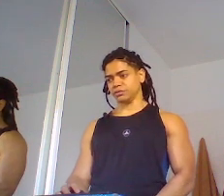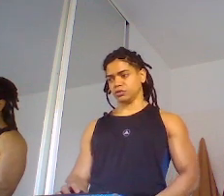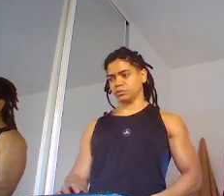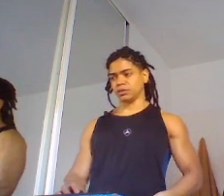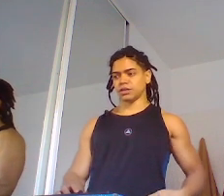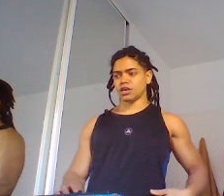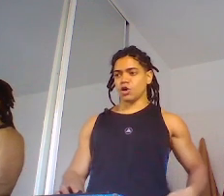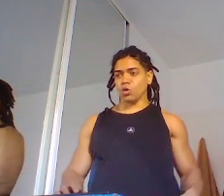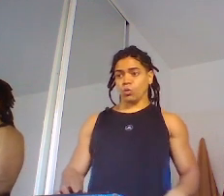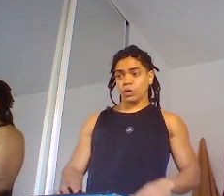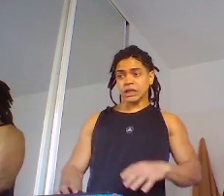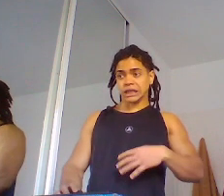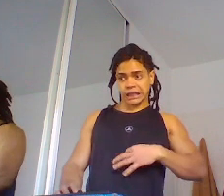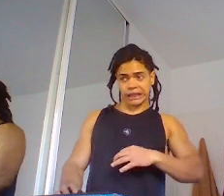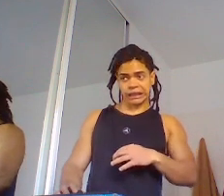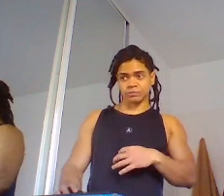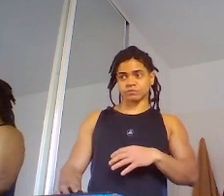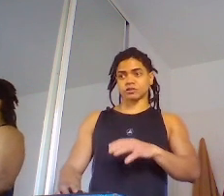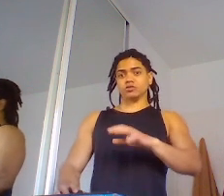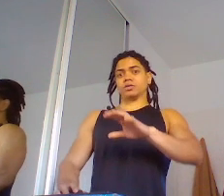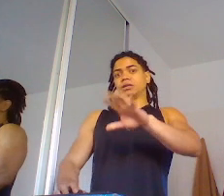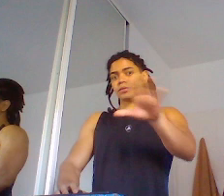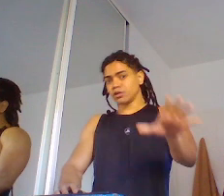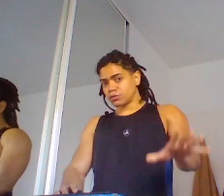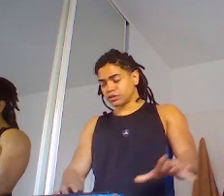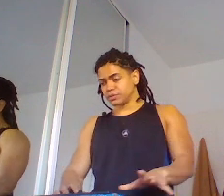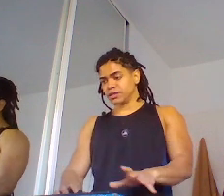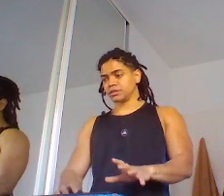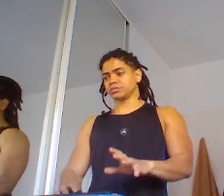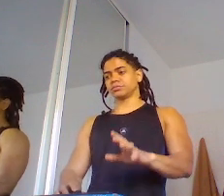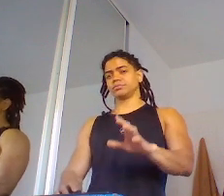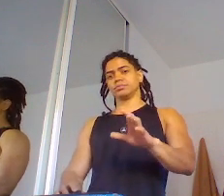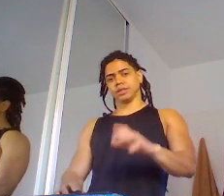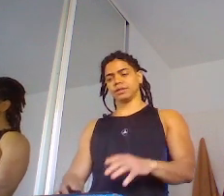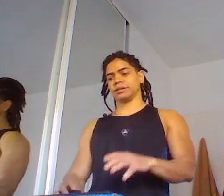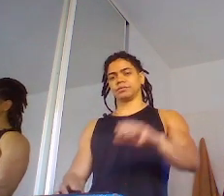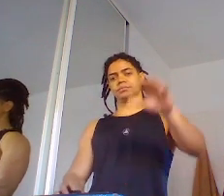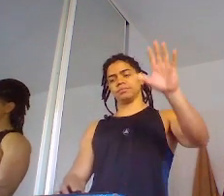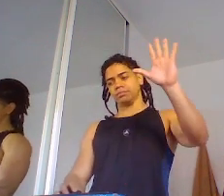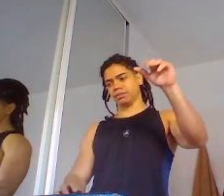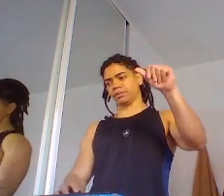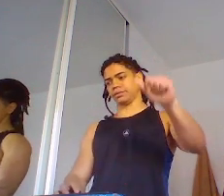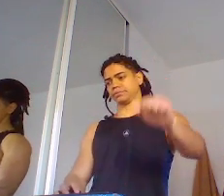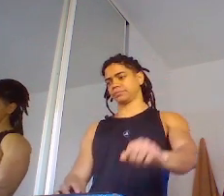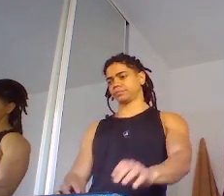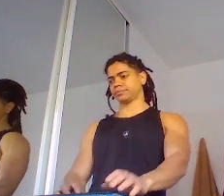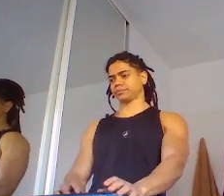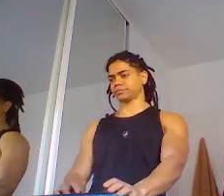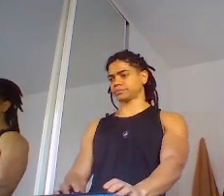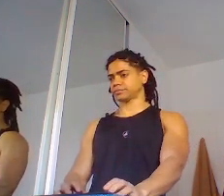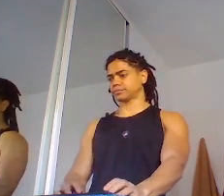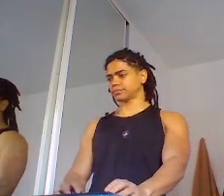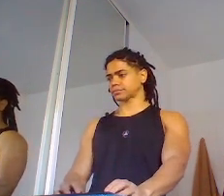shareholders in the future. But with that, so that'll be all for this video. Take care. Bye bye.